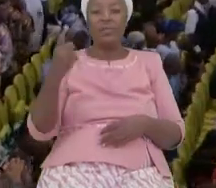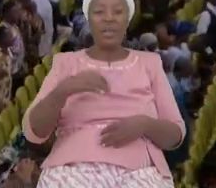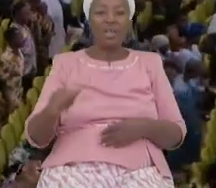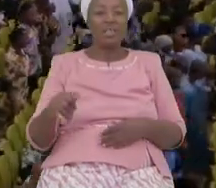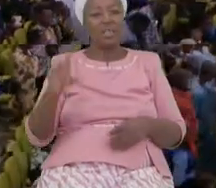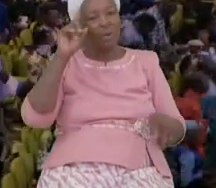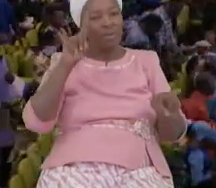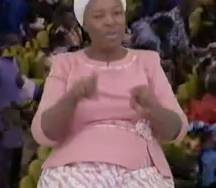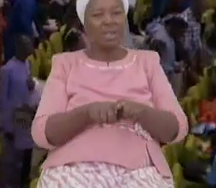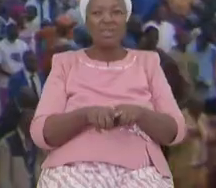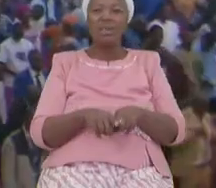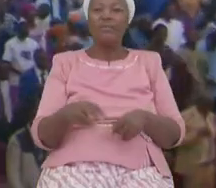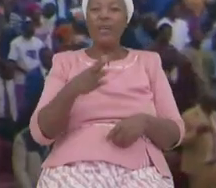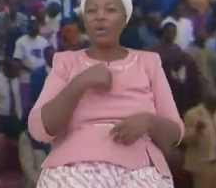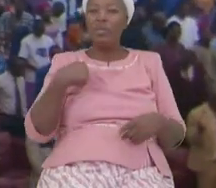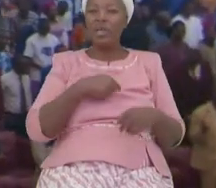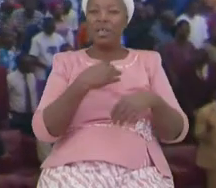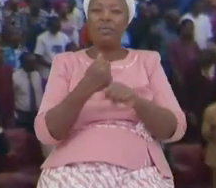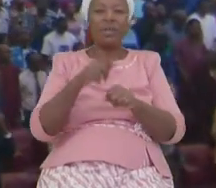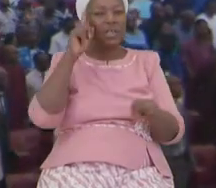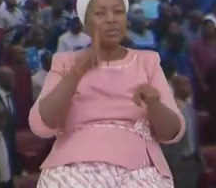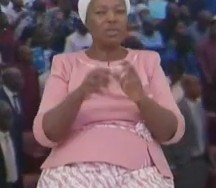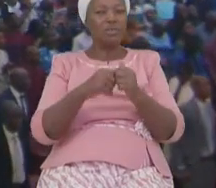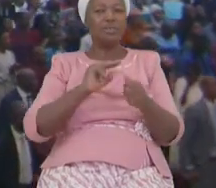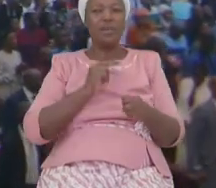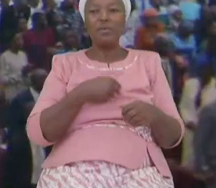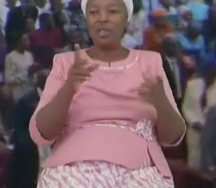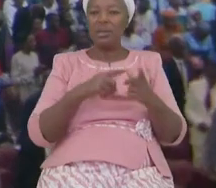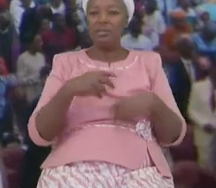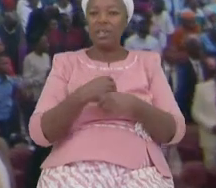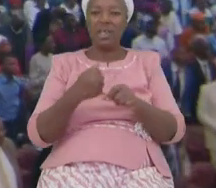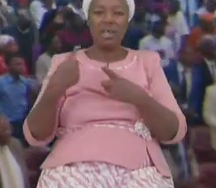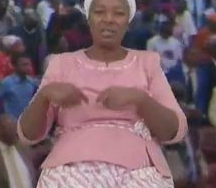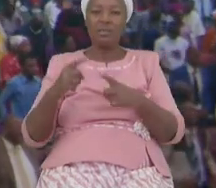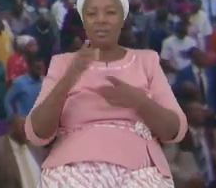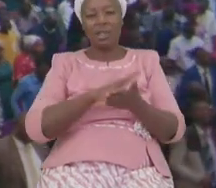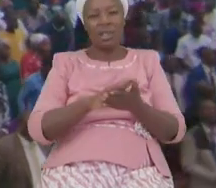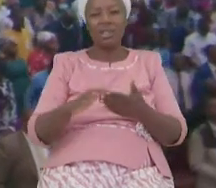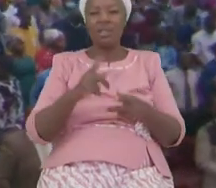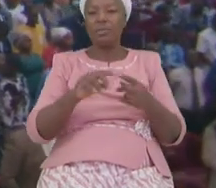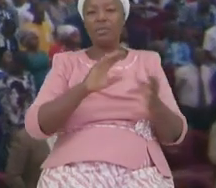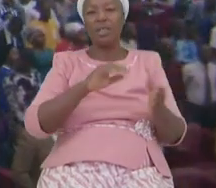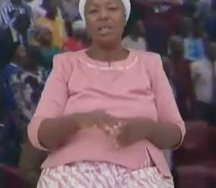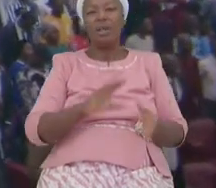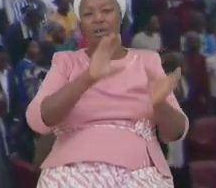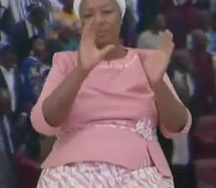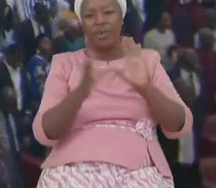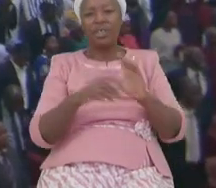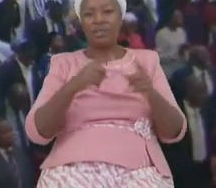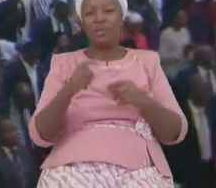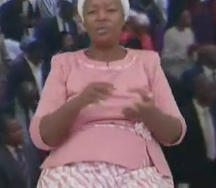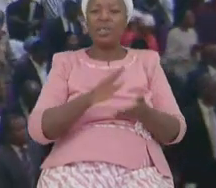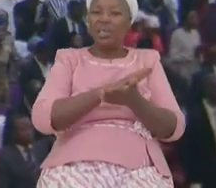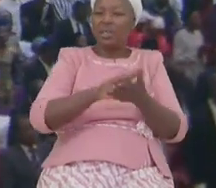makes a covenant with us, but he wants our heart to be cleansed, to be converted, to be purged, to